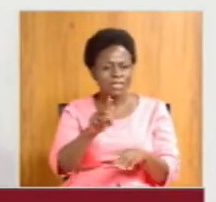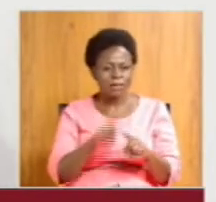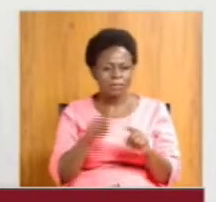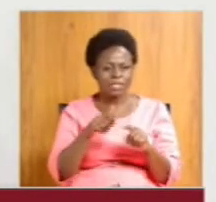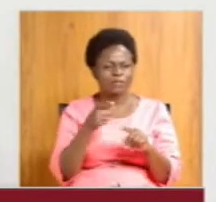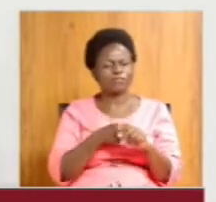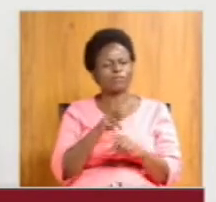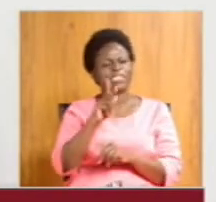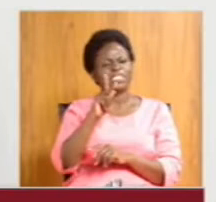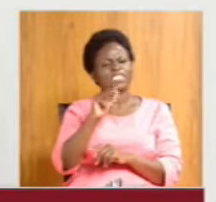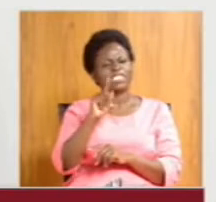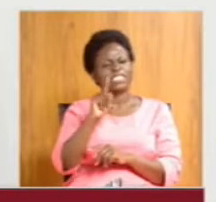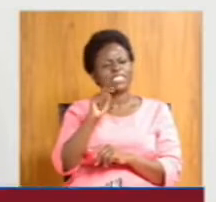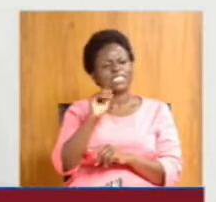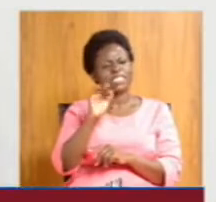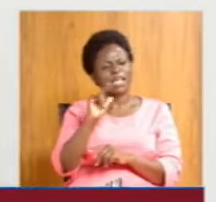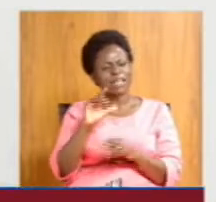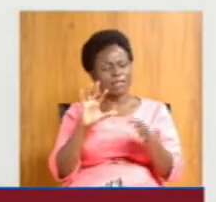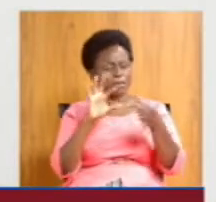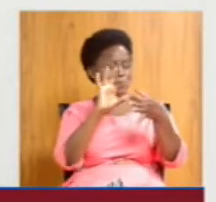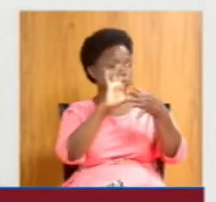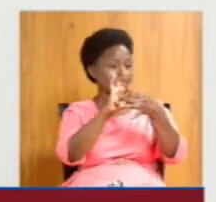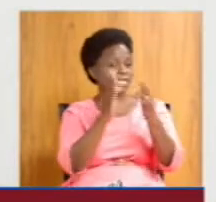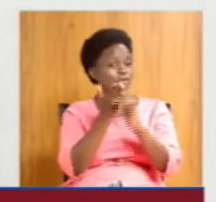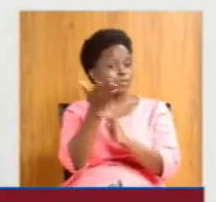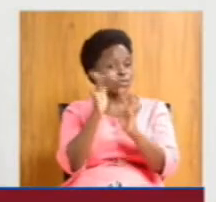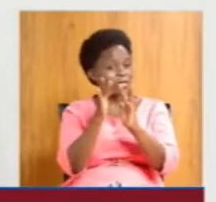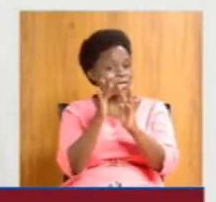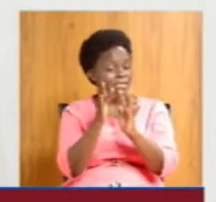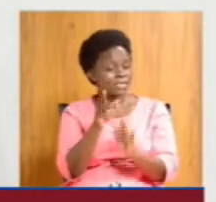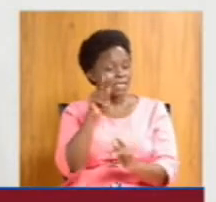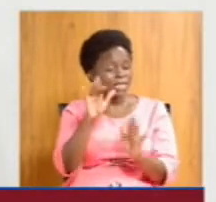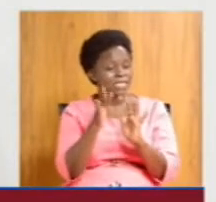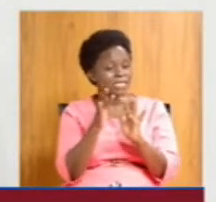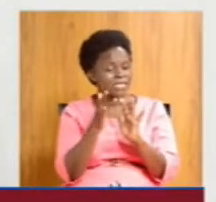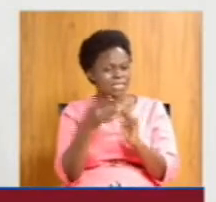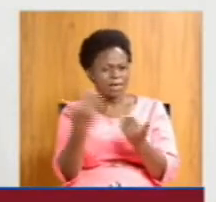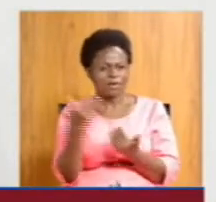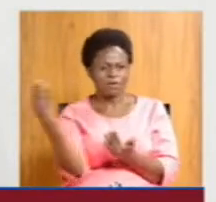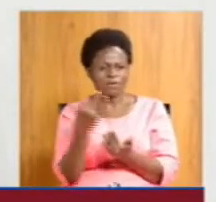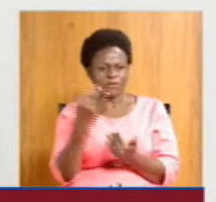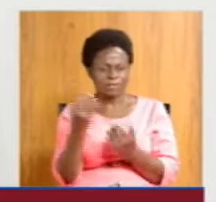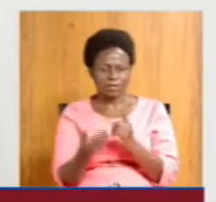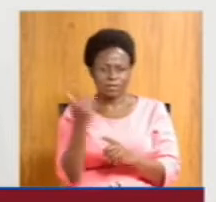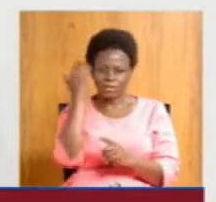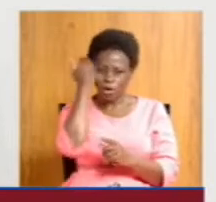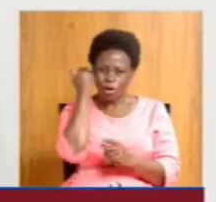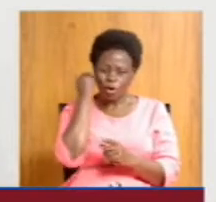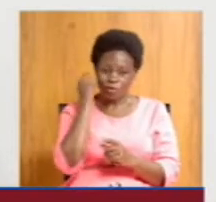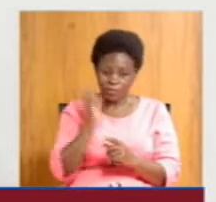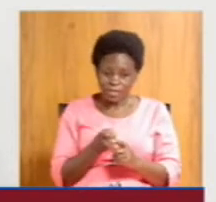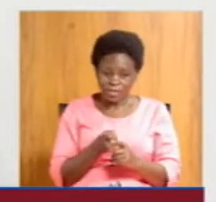from Cittari on TV, they are being connected through Internet. That is, Internet now facilitating attainment of justice.